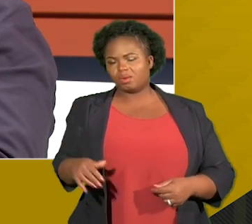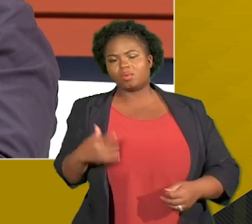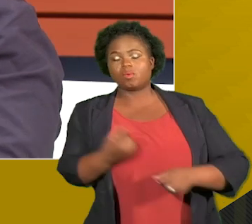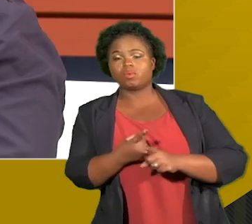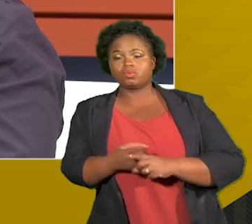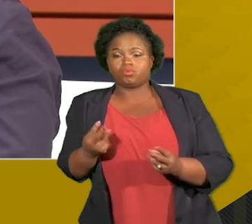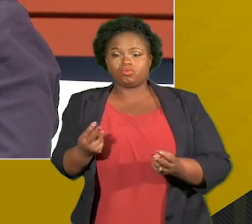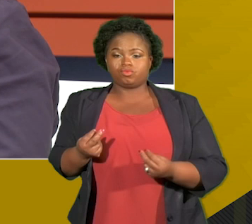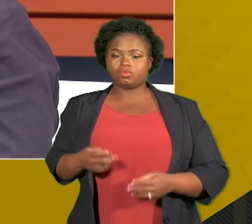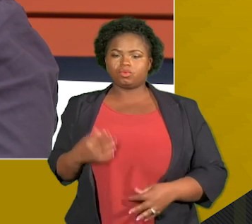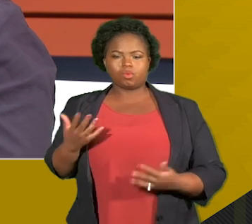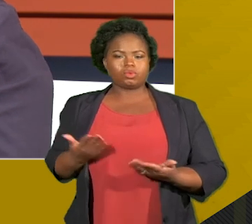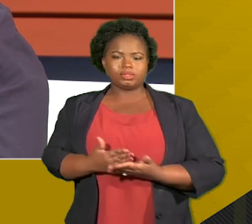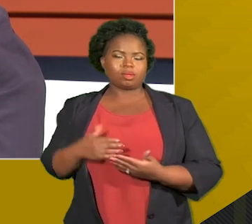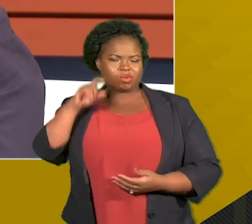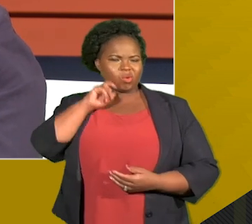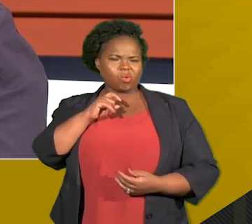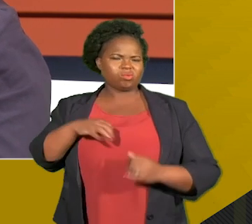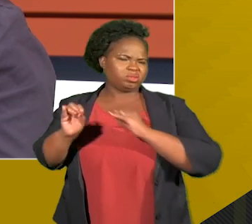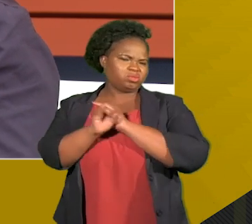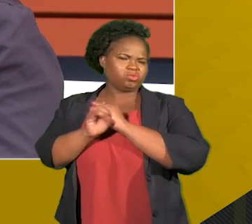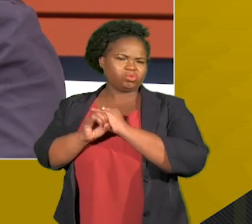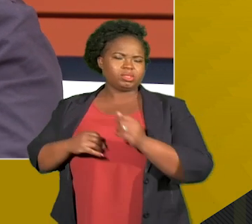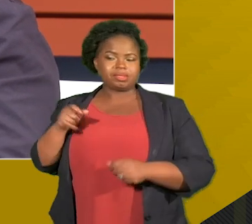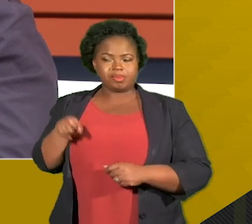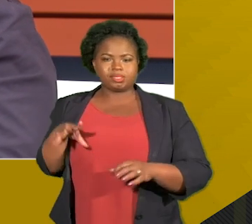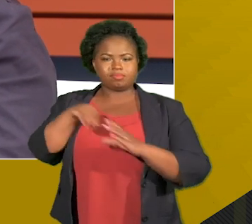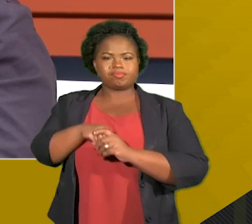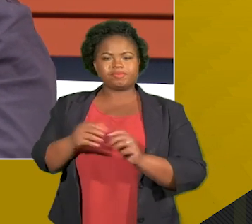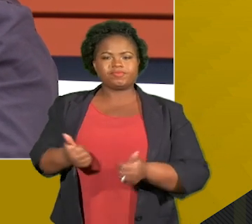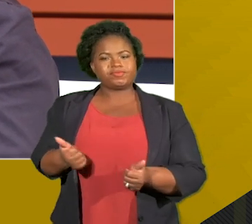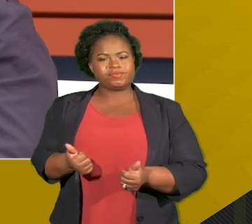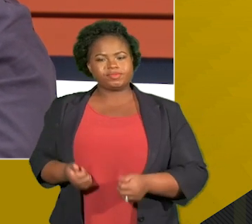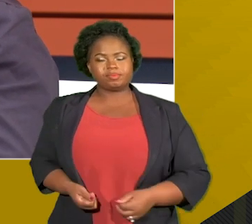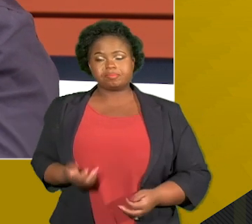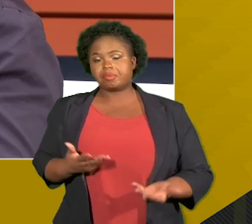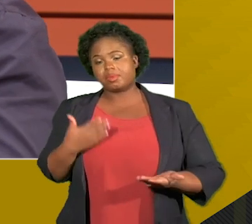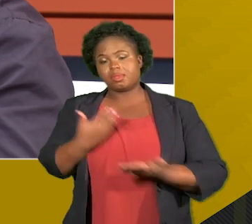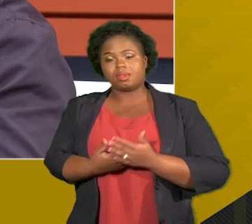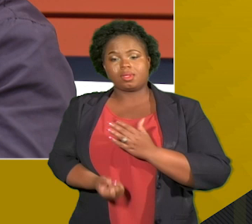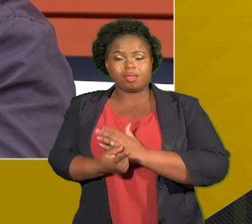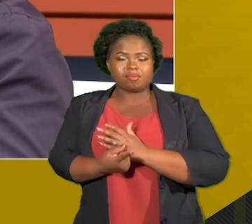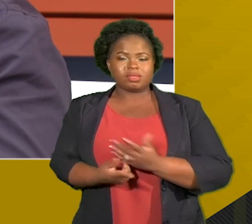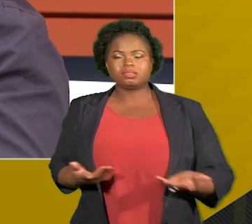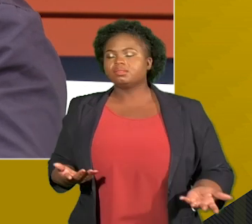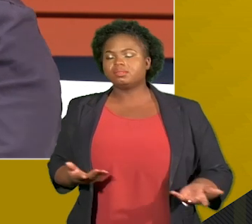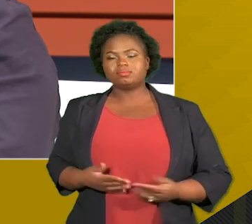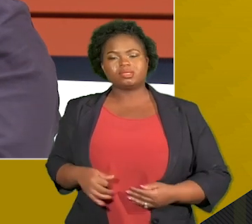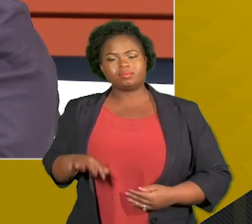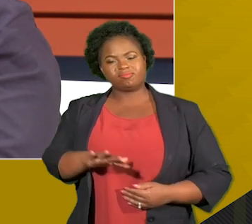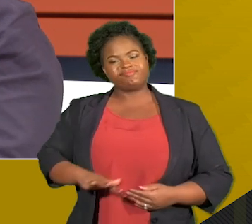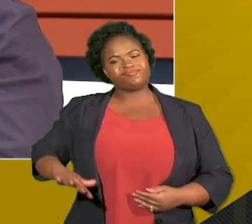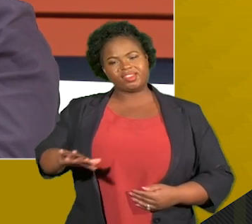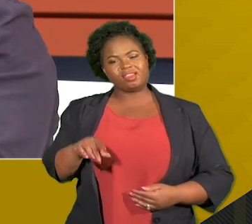art gallery spaces and even established institutions. But whether in the form of an art residency, for instance, so if